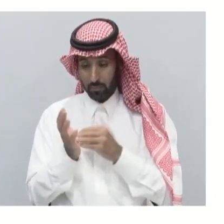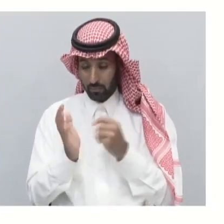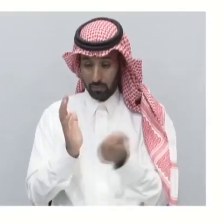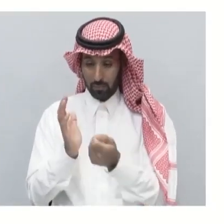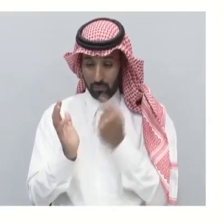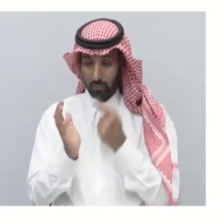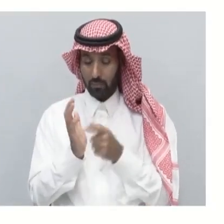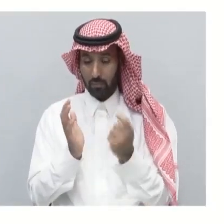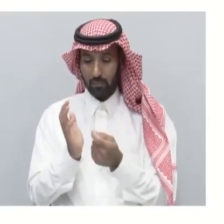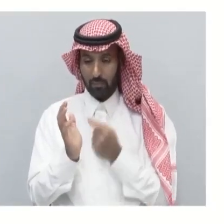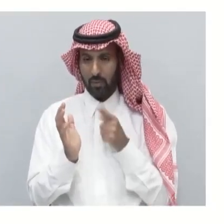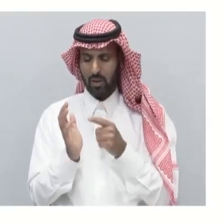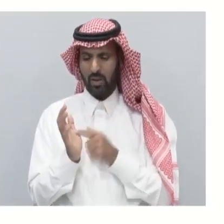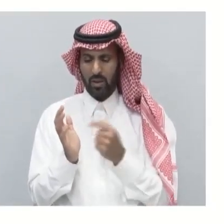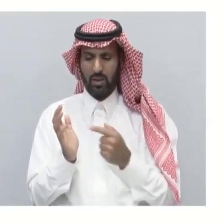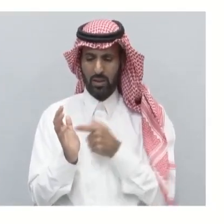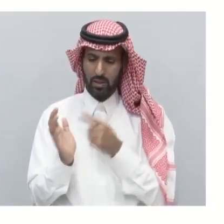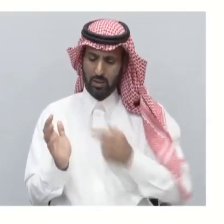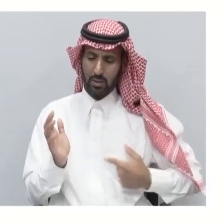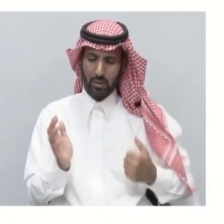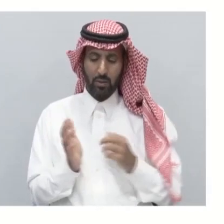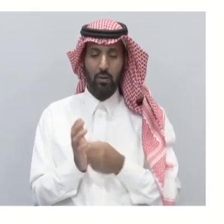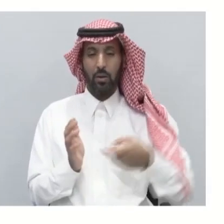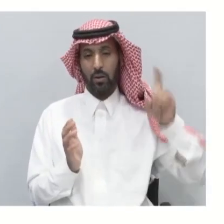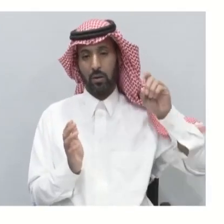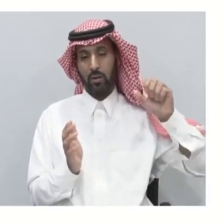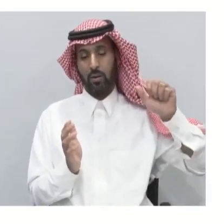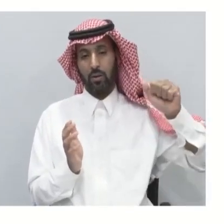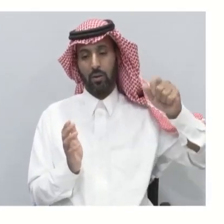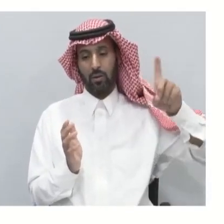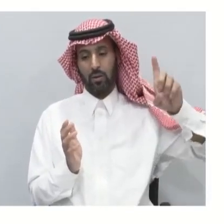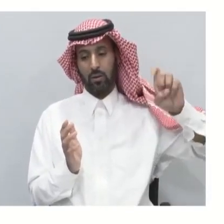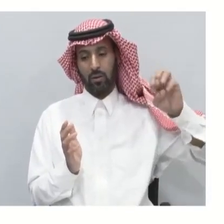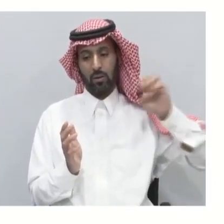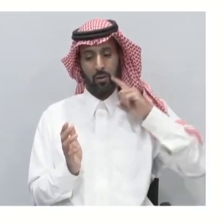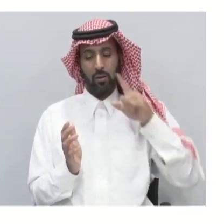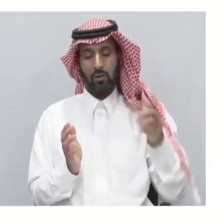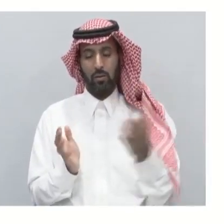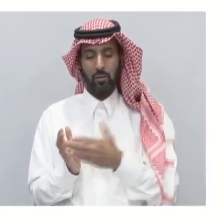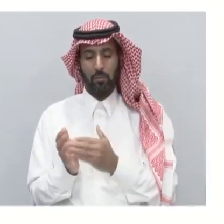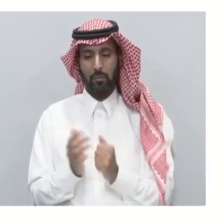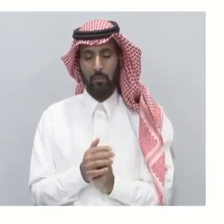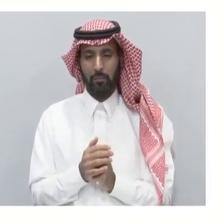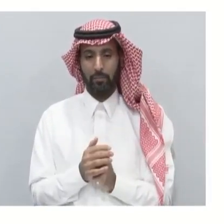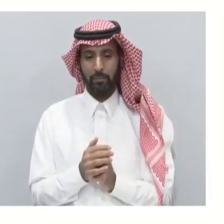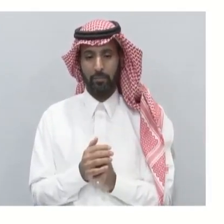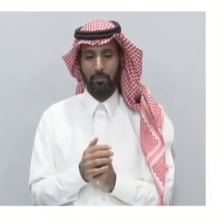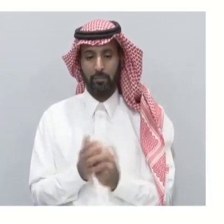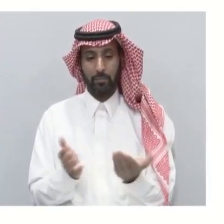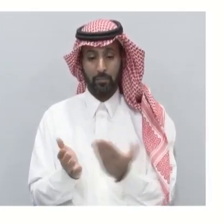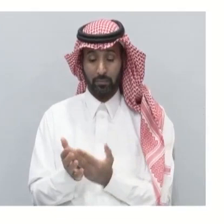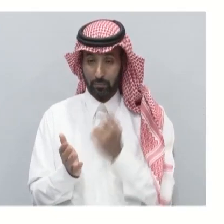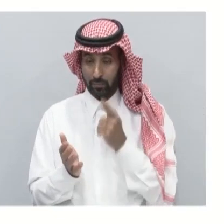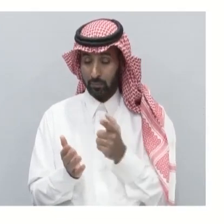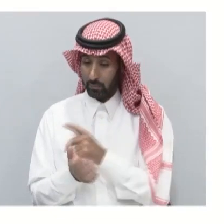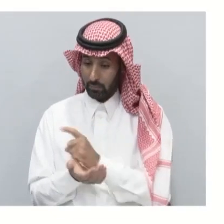signature, he wrote his name, which is Adil. Not the full name, just his first name.